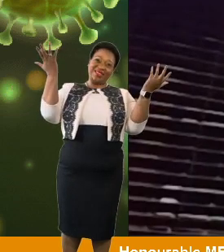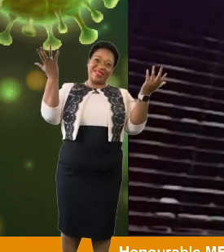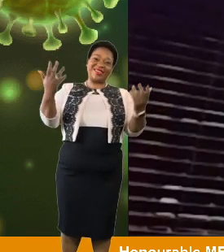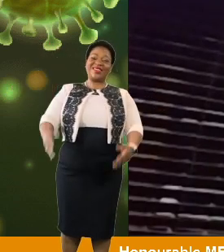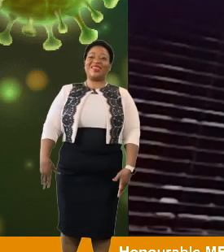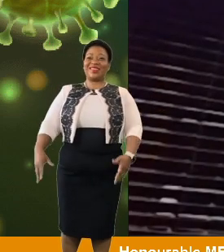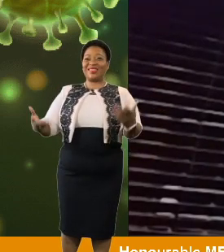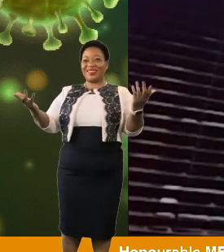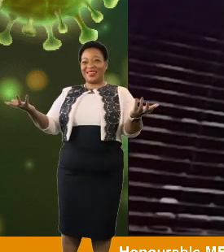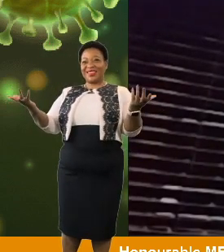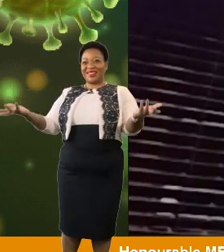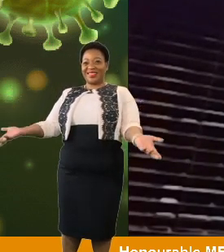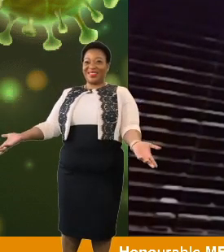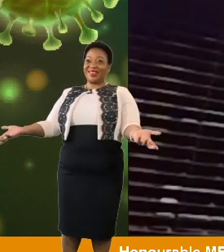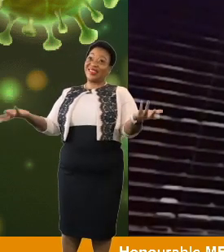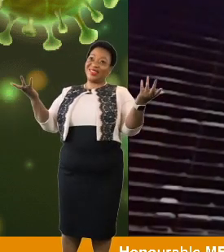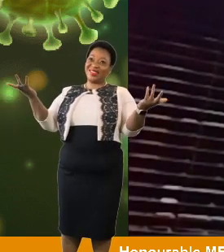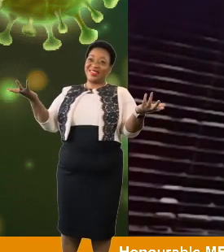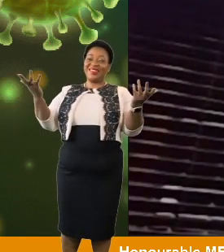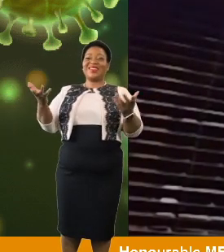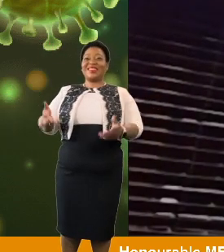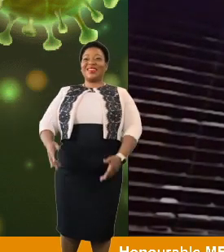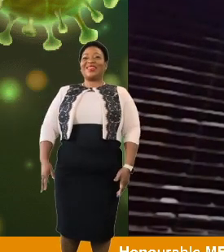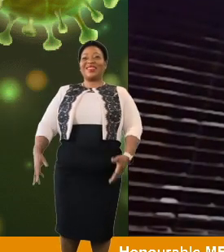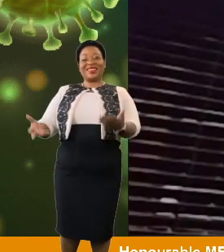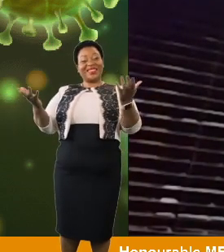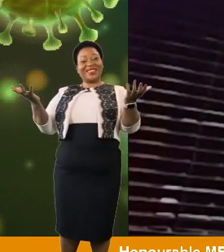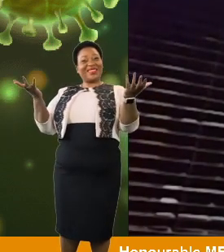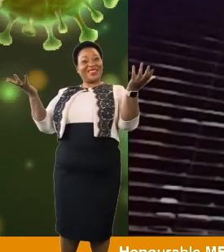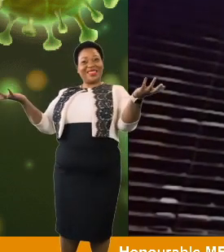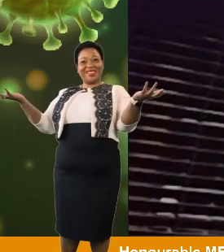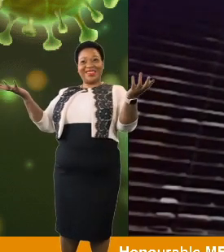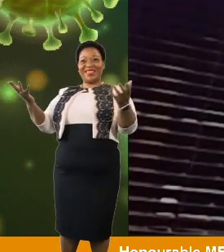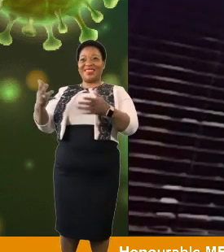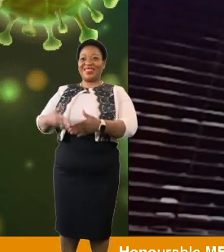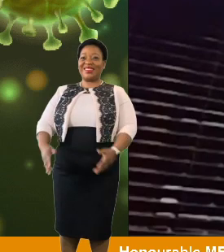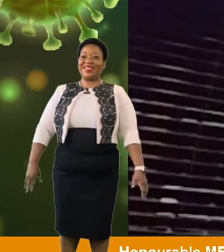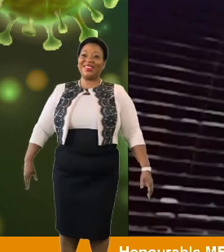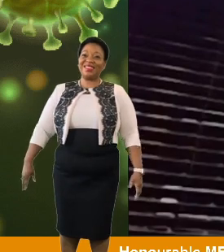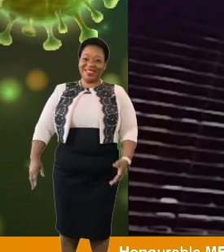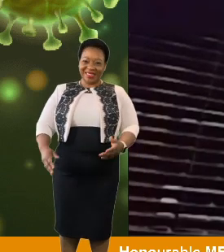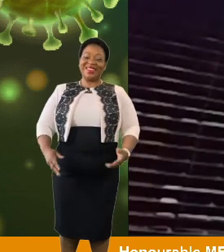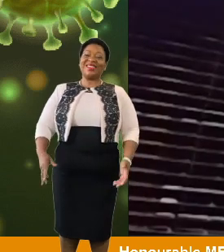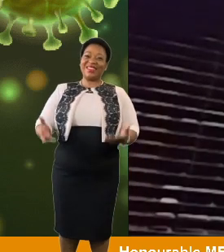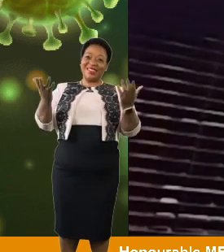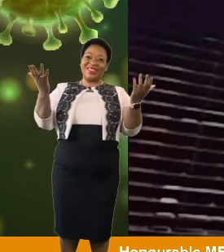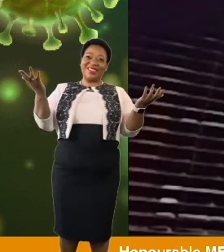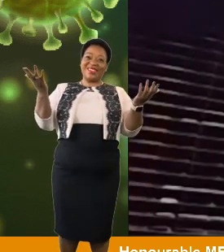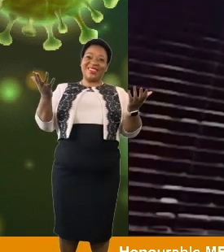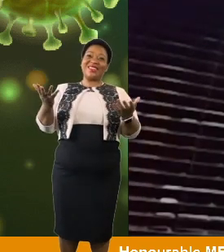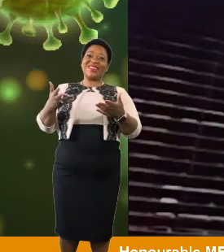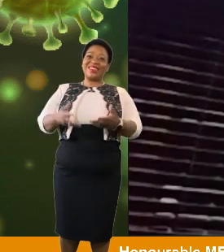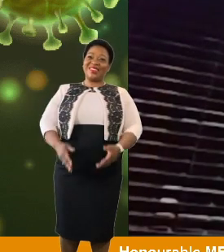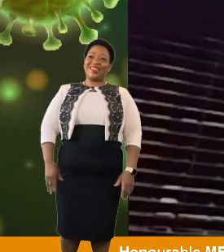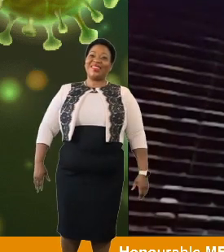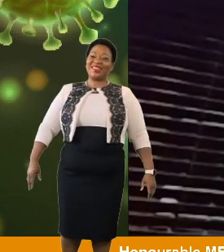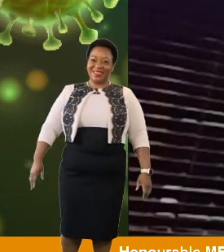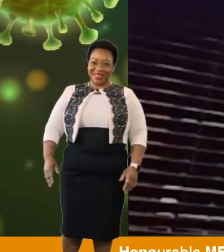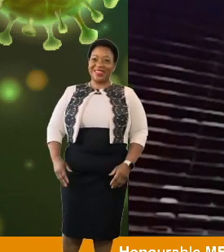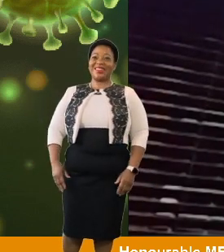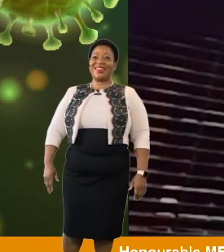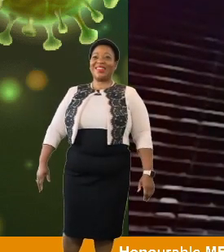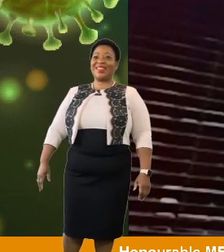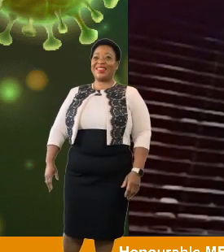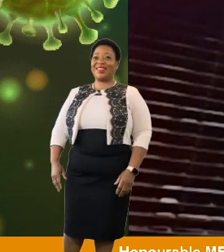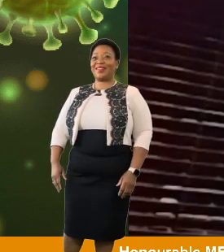who've worked hard the whole day, making sure that we are up here and on the Facebook